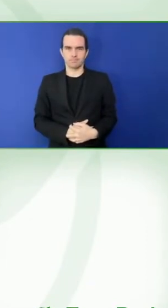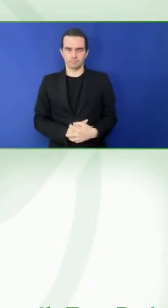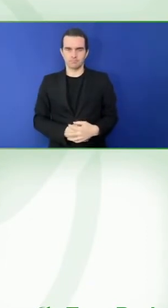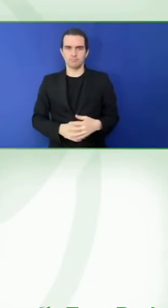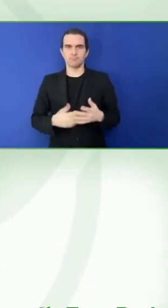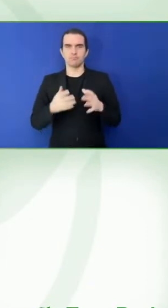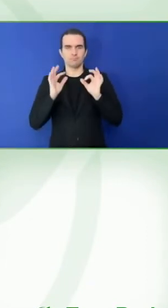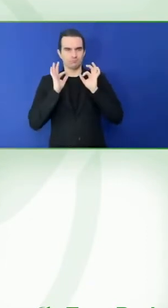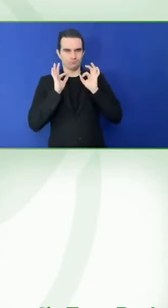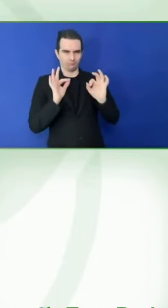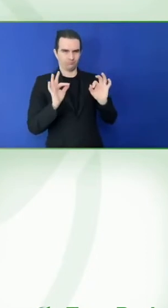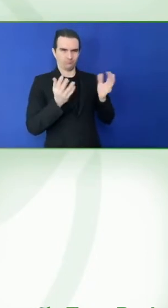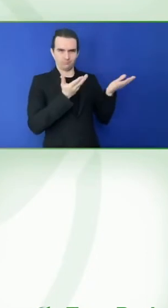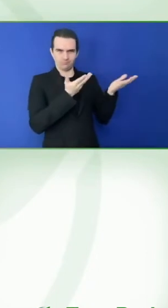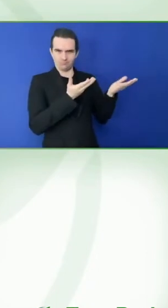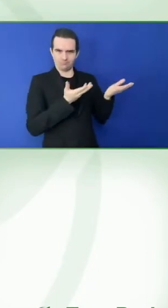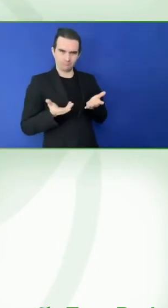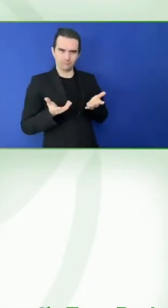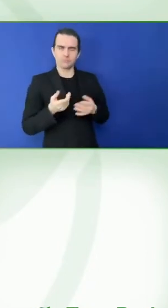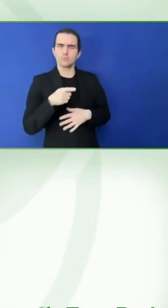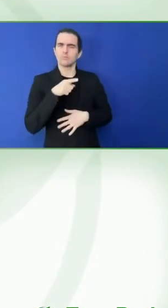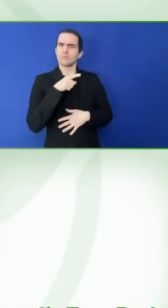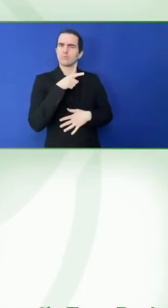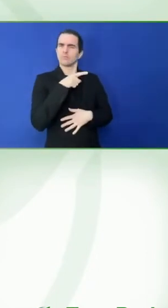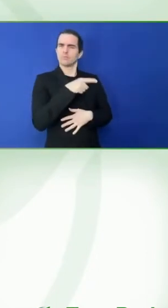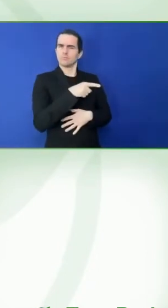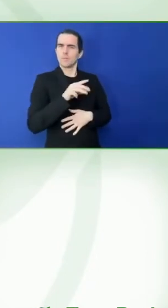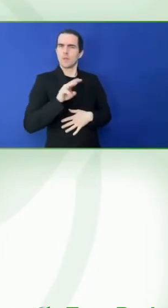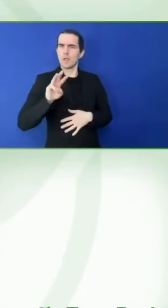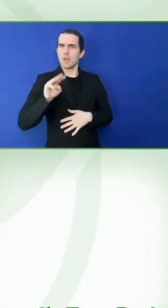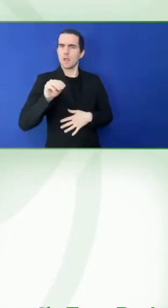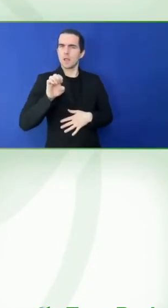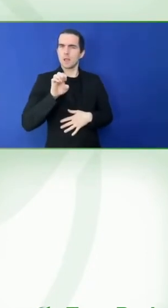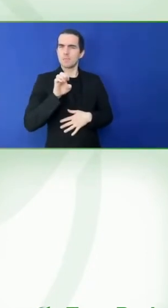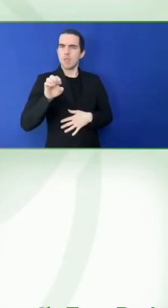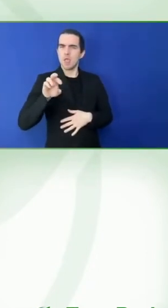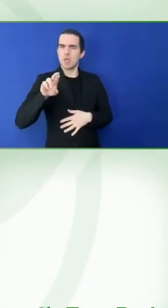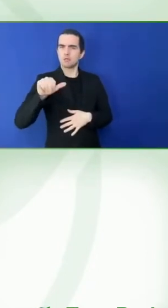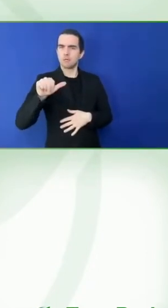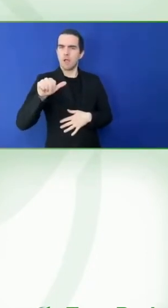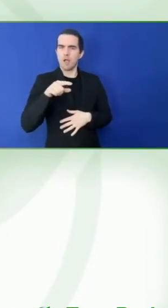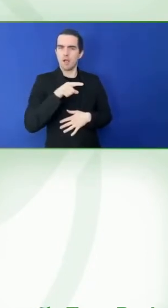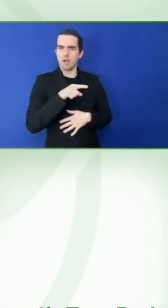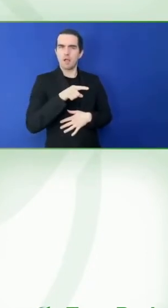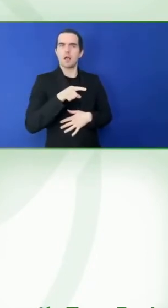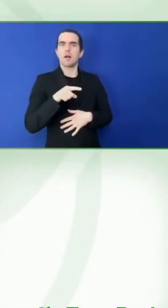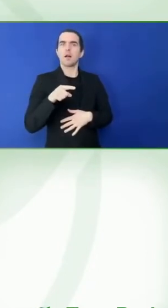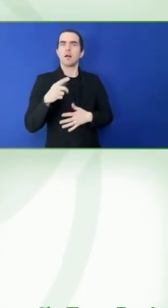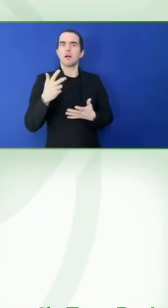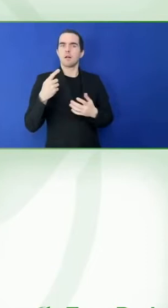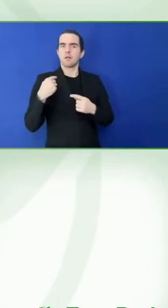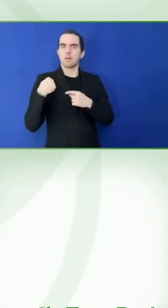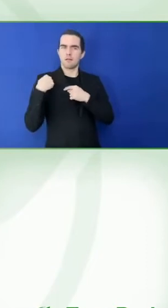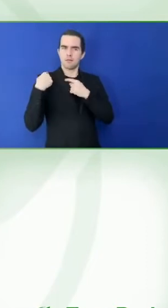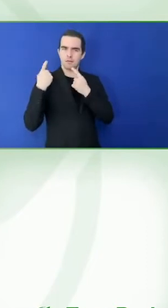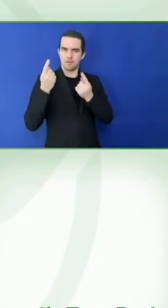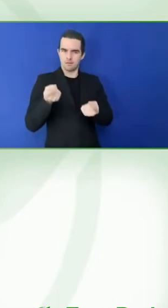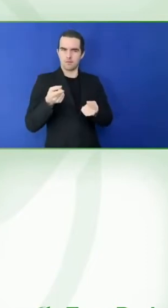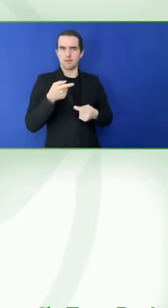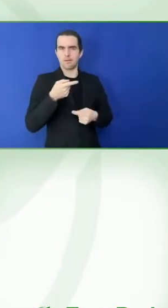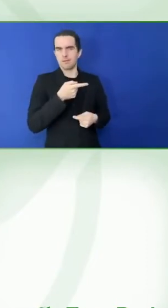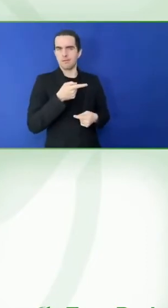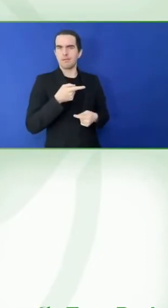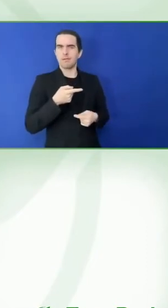discussion together, from a kind of supporting and collaborative perspective, on how we can advance together the